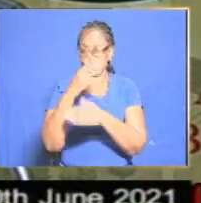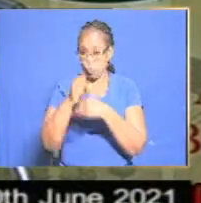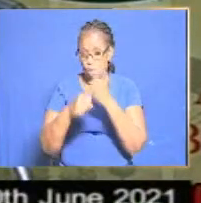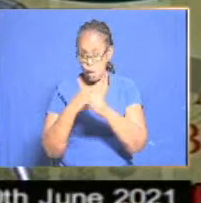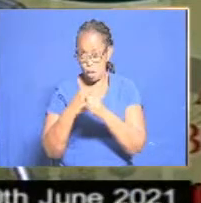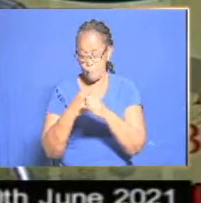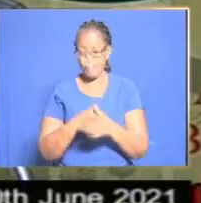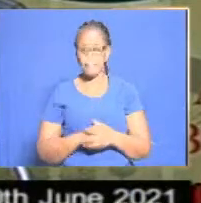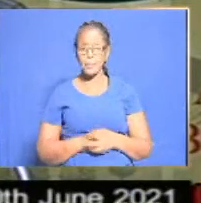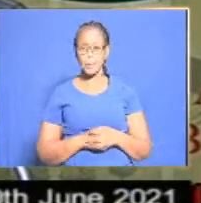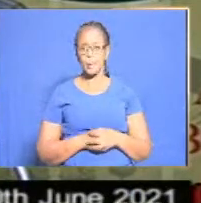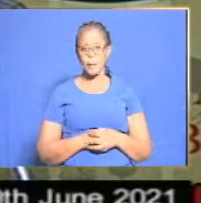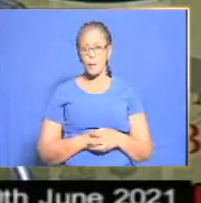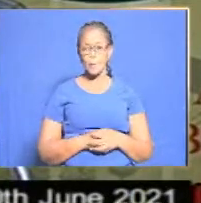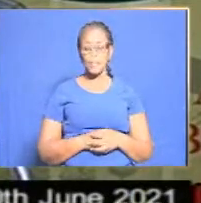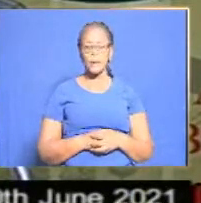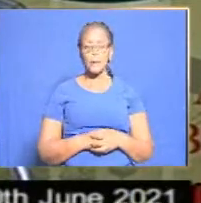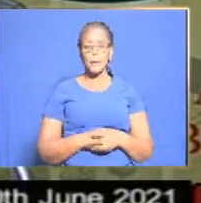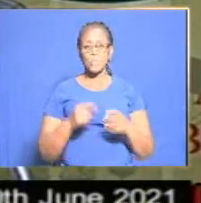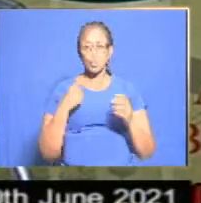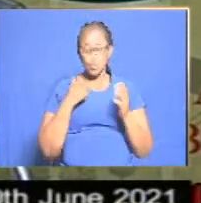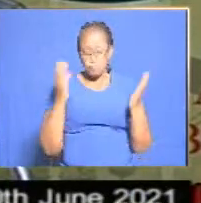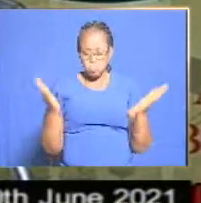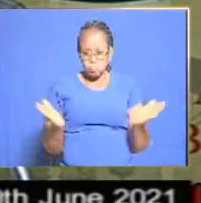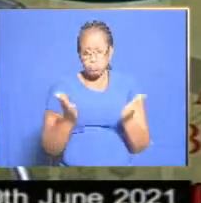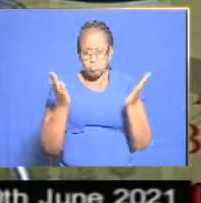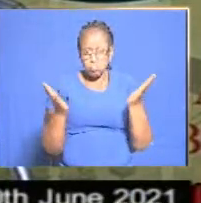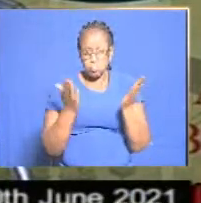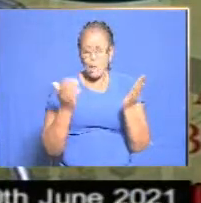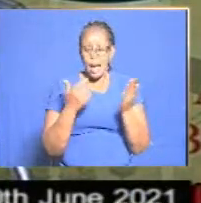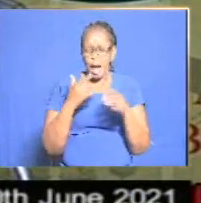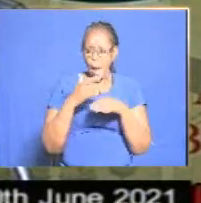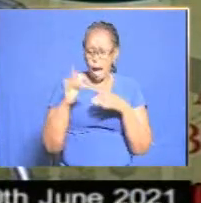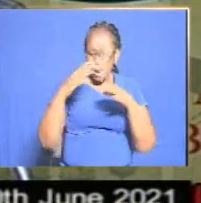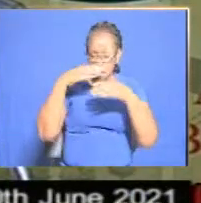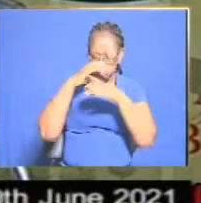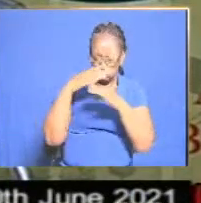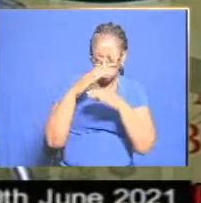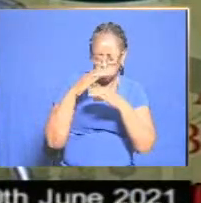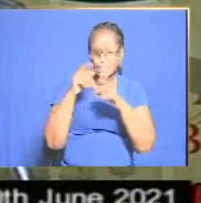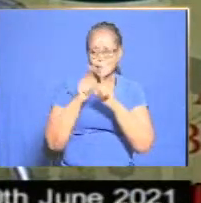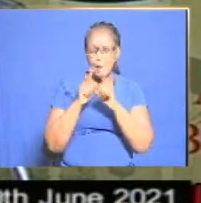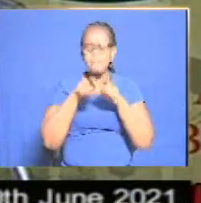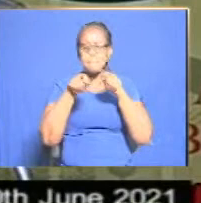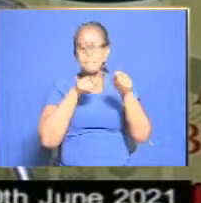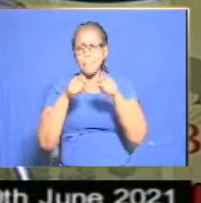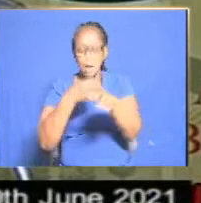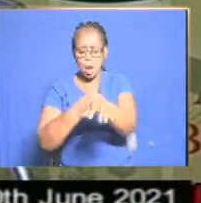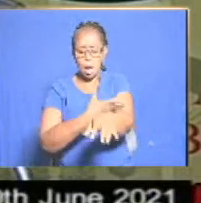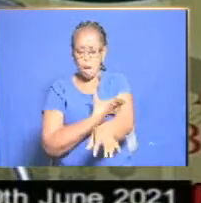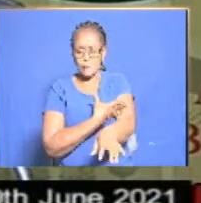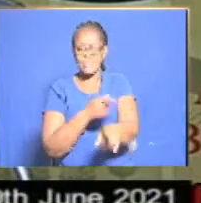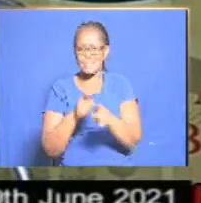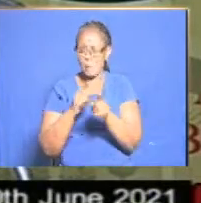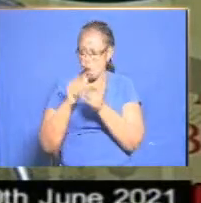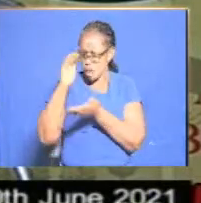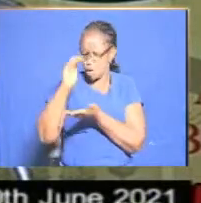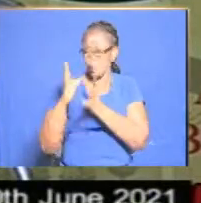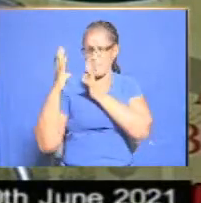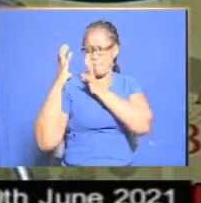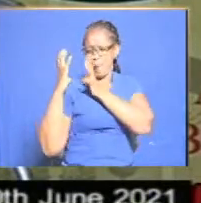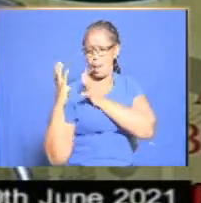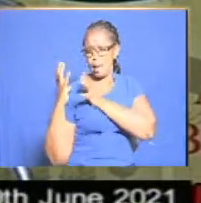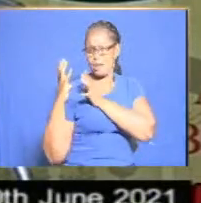2021-2022. Mr. Speaker, to enhance early diagnosis and management of cancer and reduce the burden of treatment among Kenyans, I